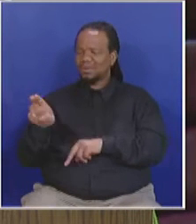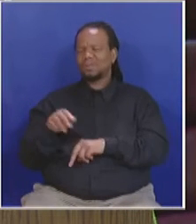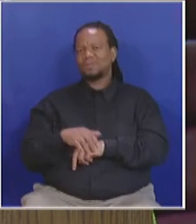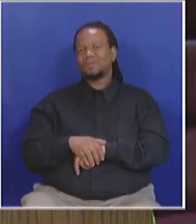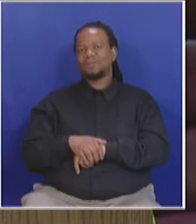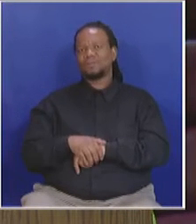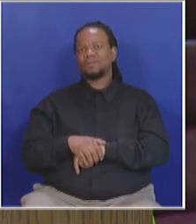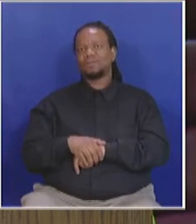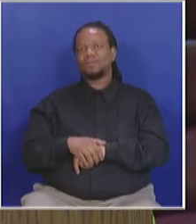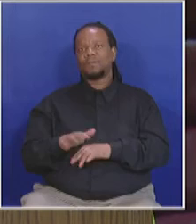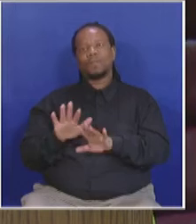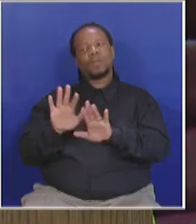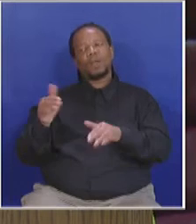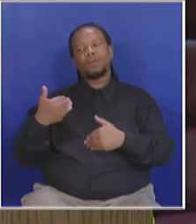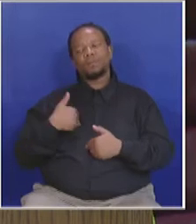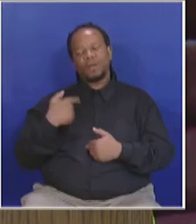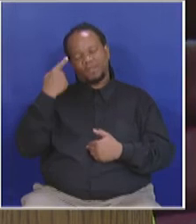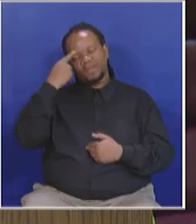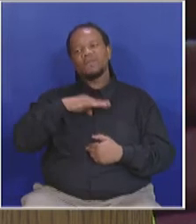I think we have respected you enough, ma'am.